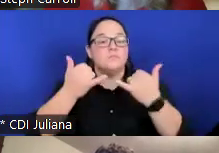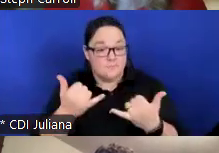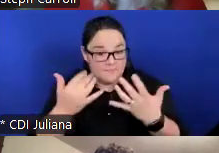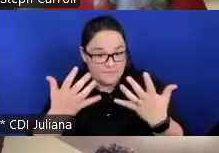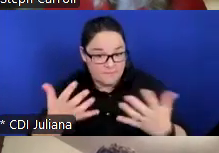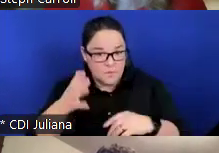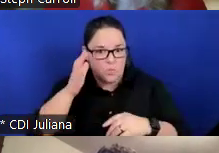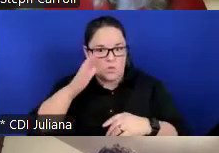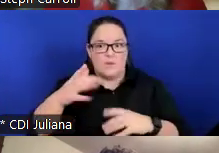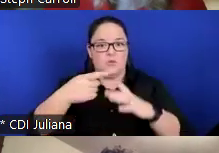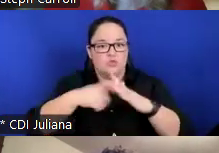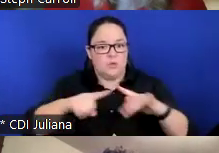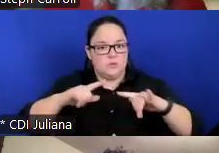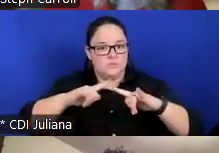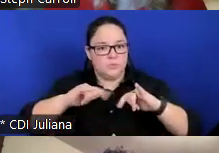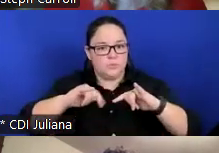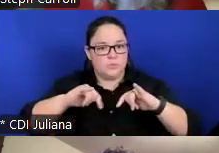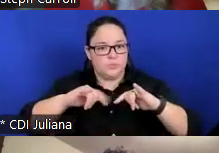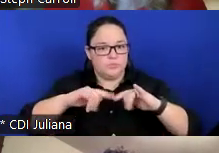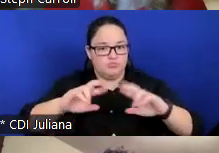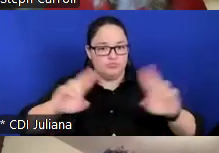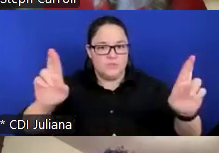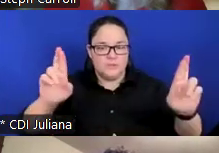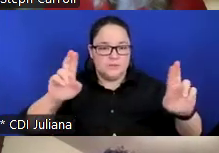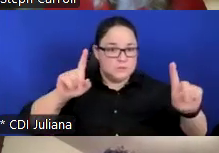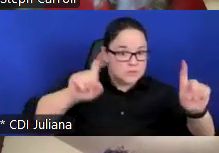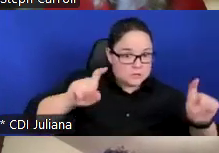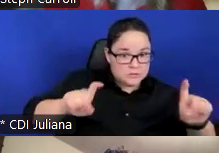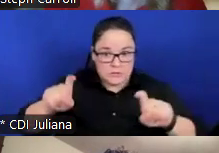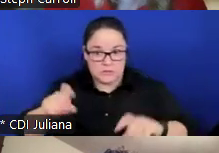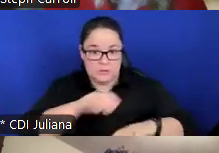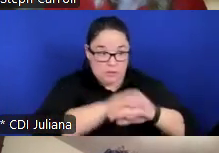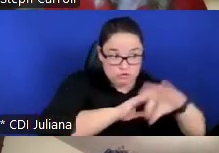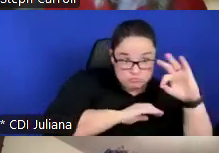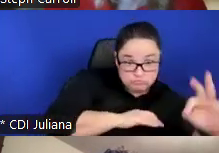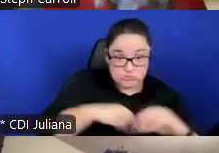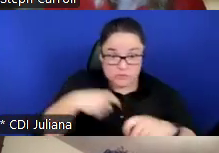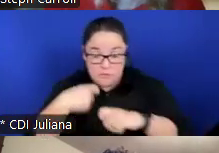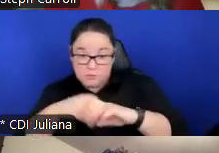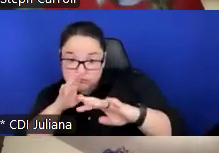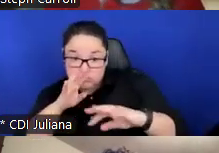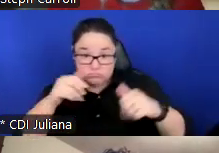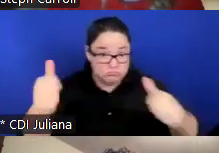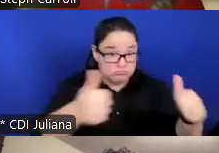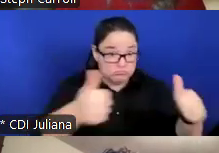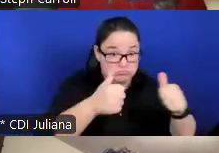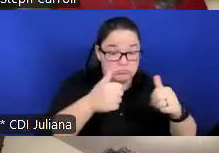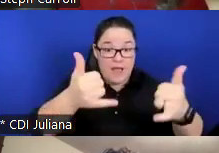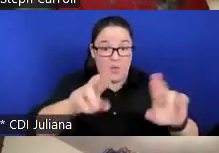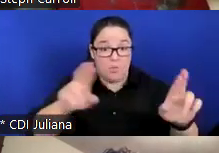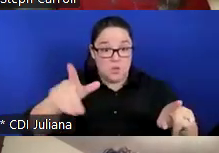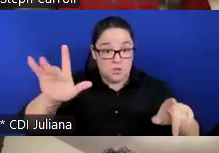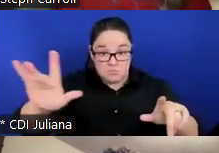to test the interpreting feature. Please choose your language channel if you want to hear the interpreting into English or into Spanish.